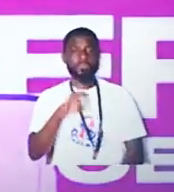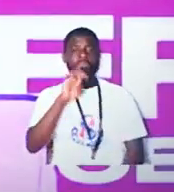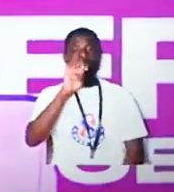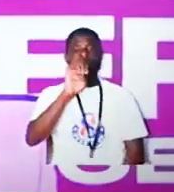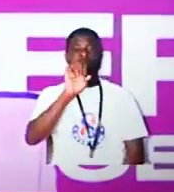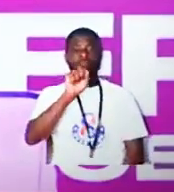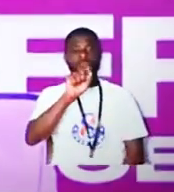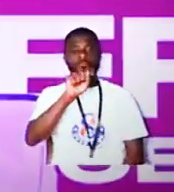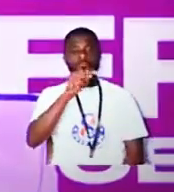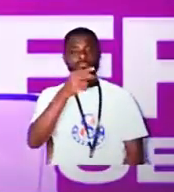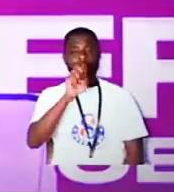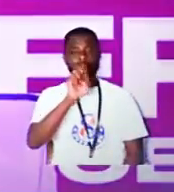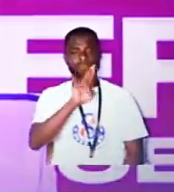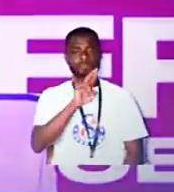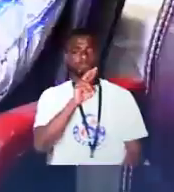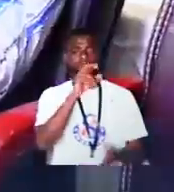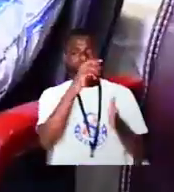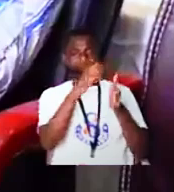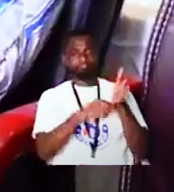10, verse 3.